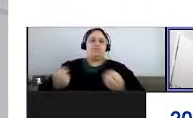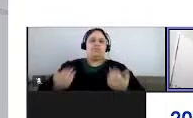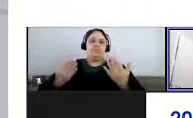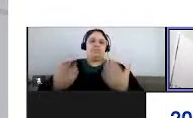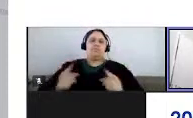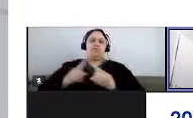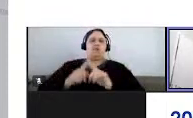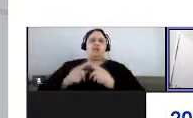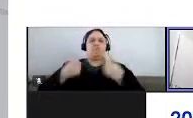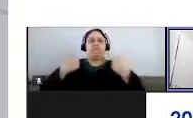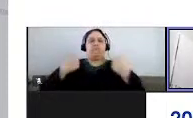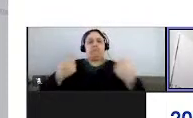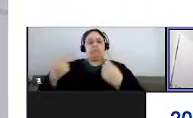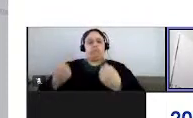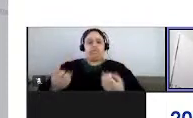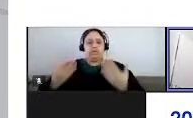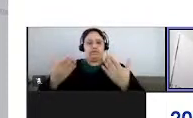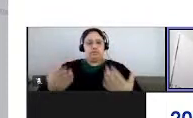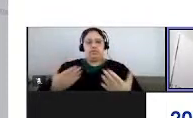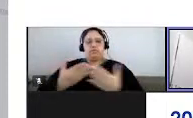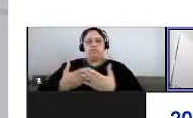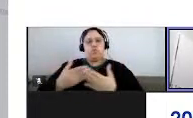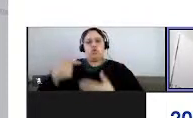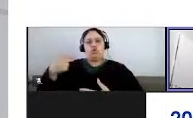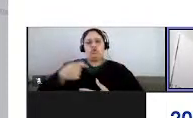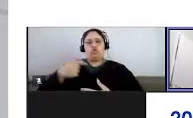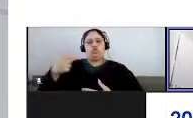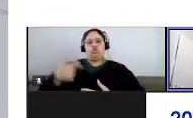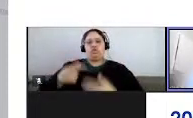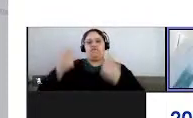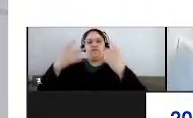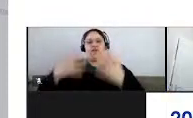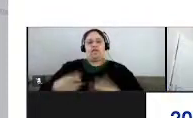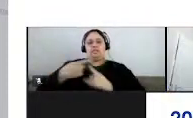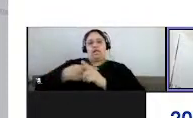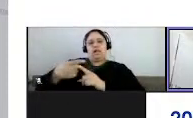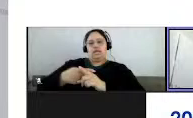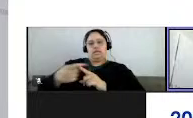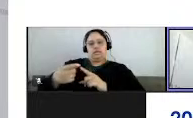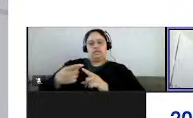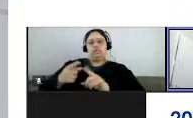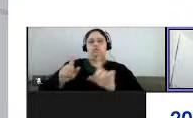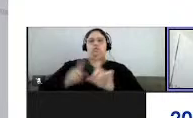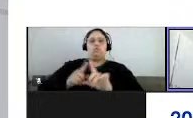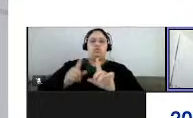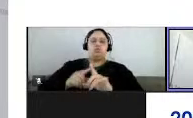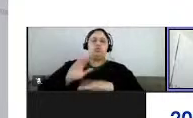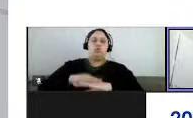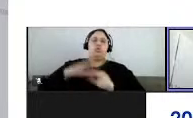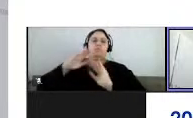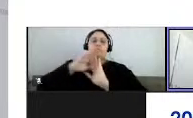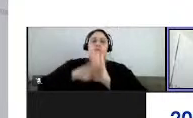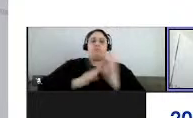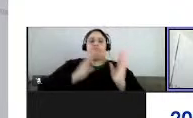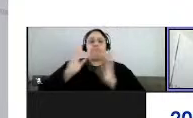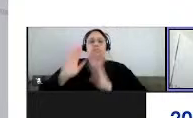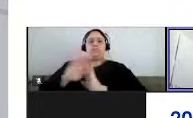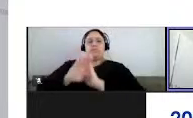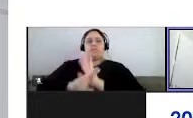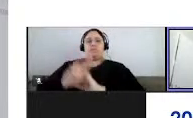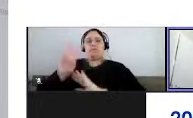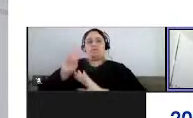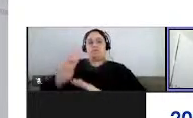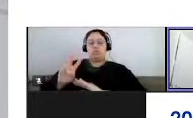fleet services, except for the GG Finance lease. Going on to program two, the next